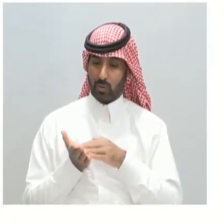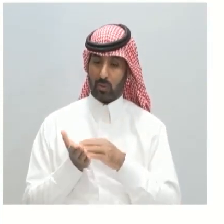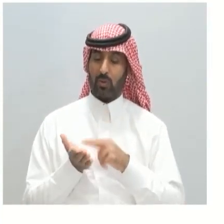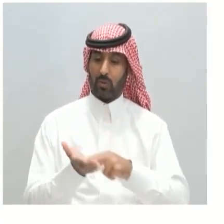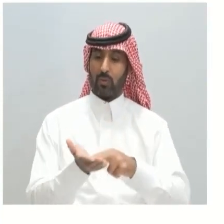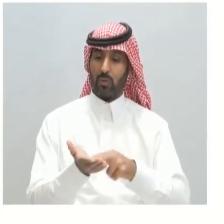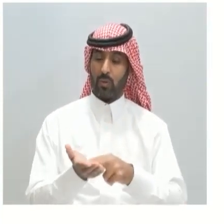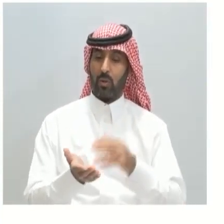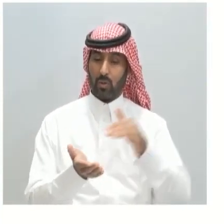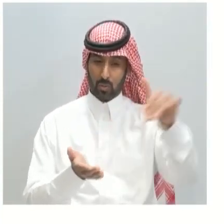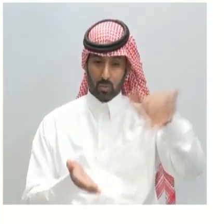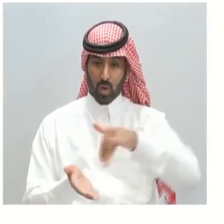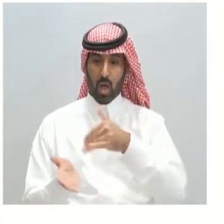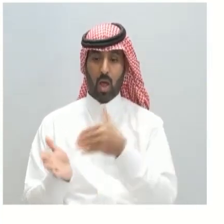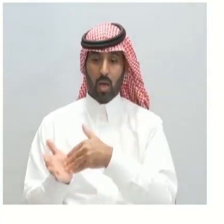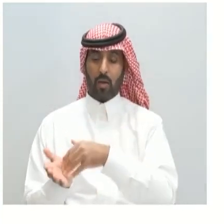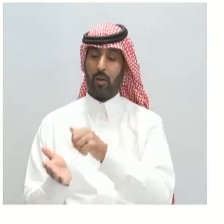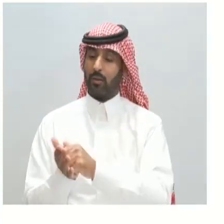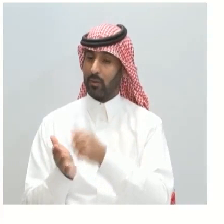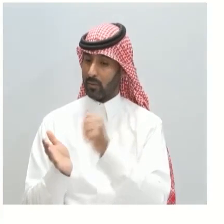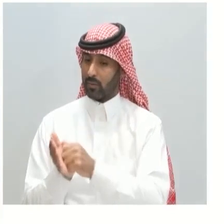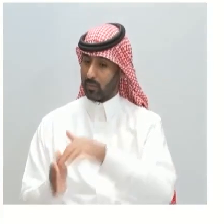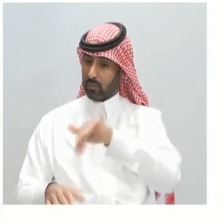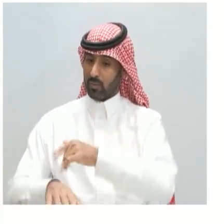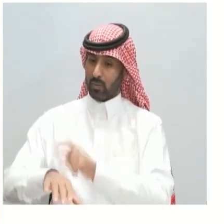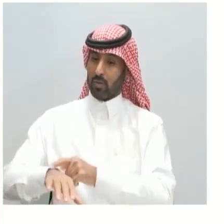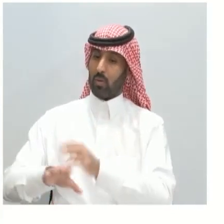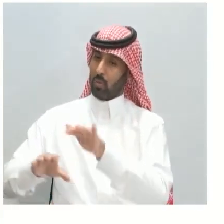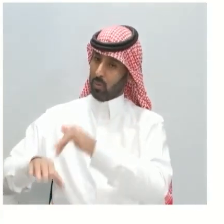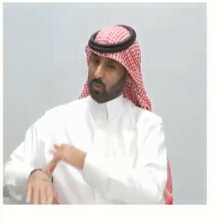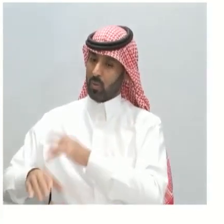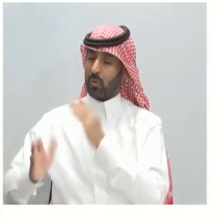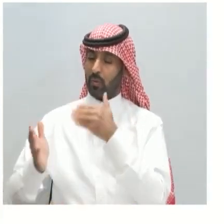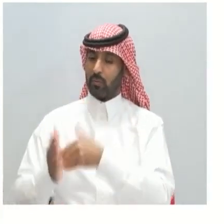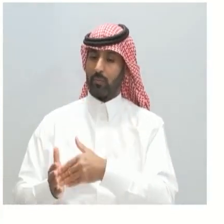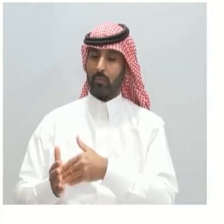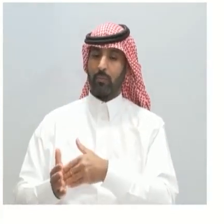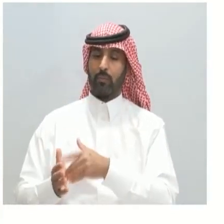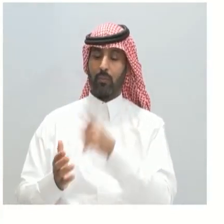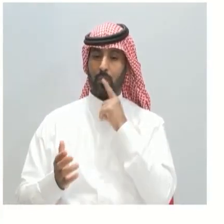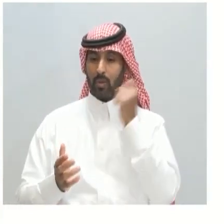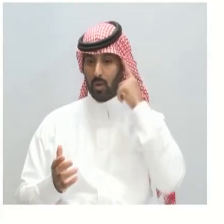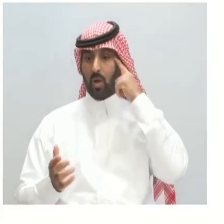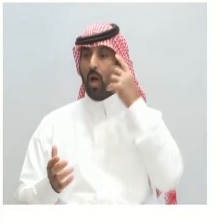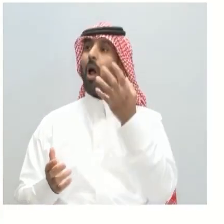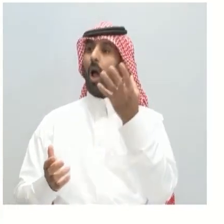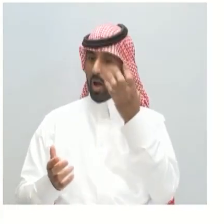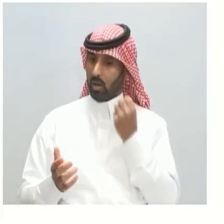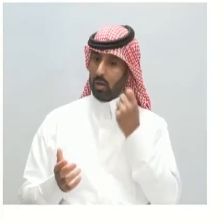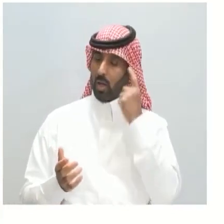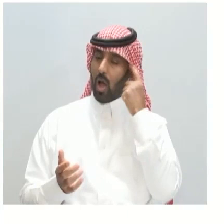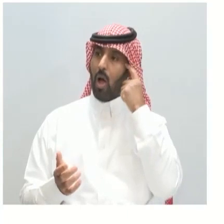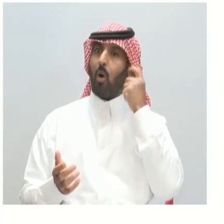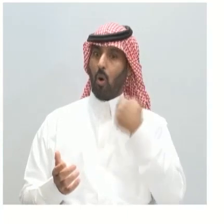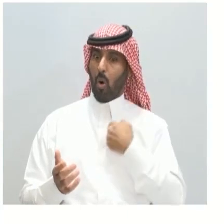To arrive in a place, we got home early. So got here means arrived. To understand something, when you say,